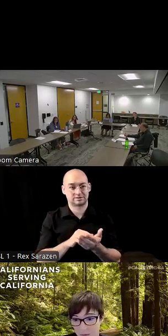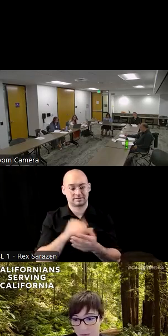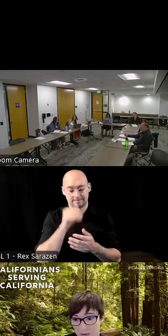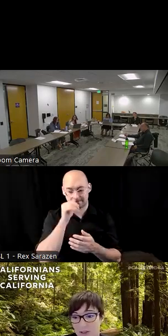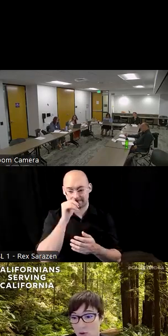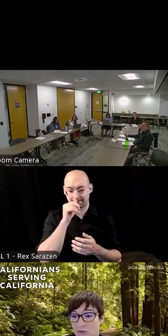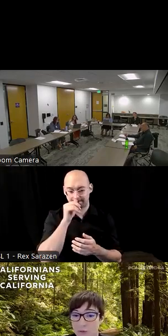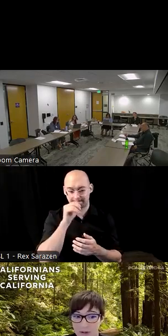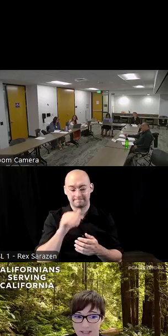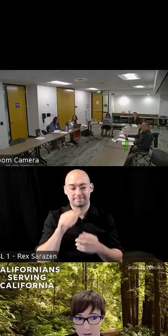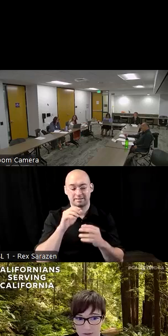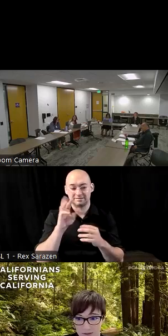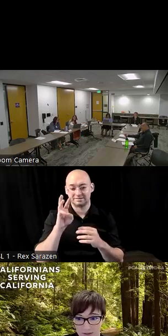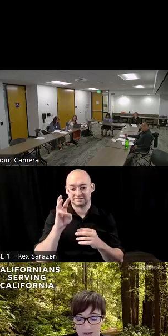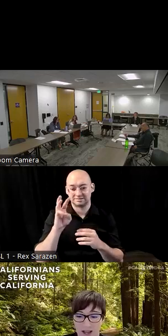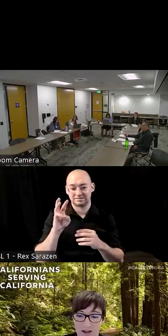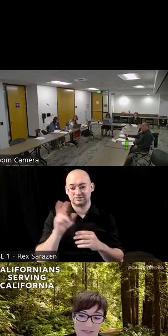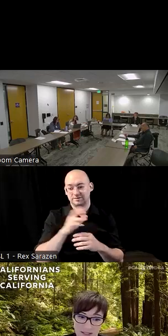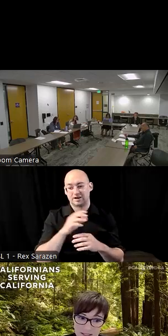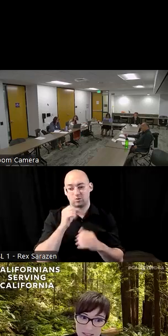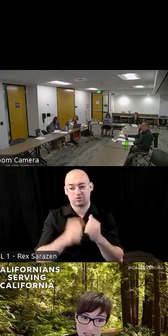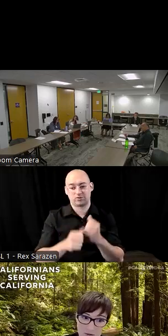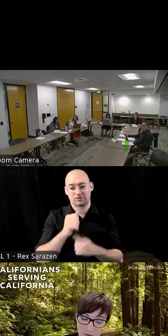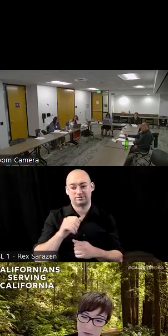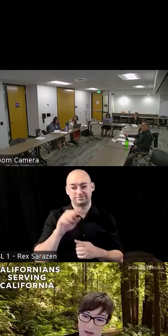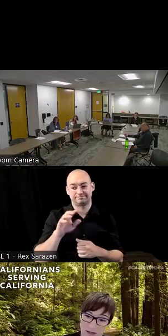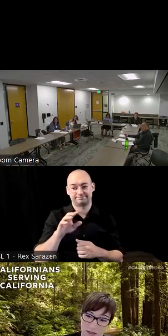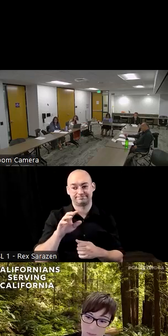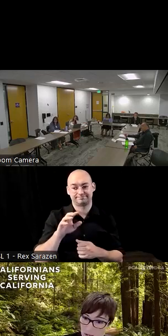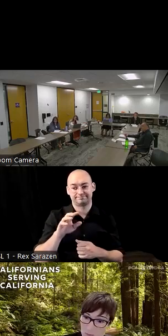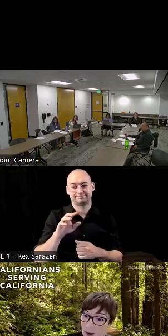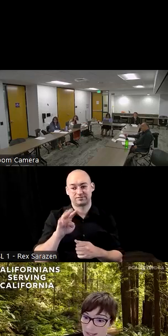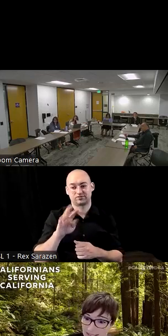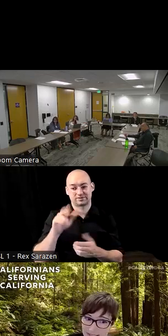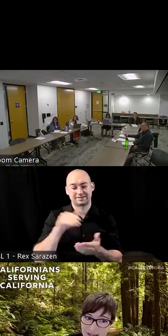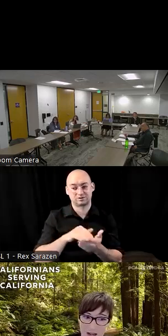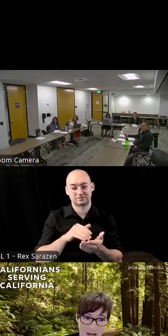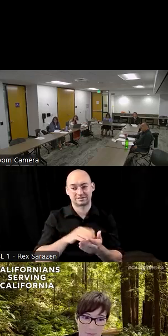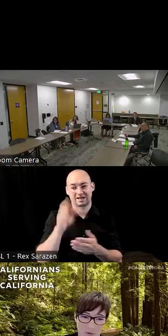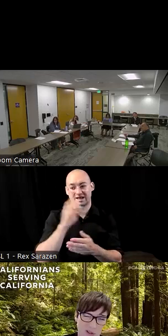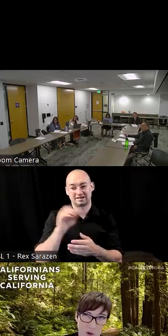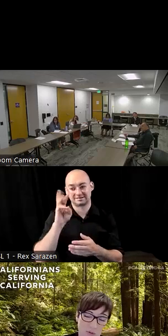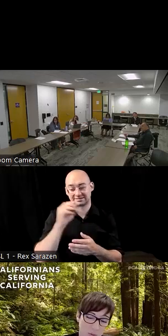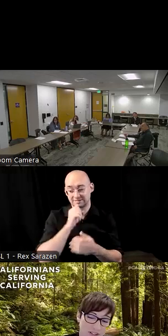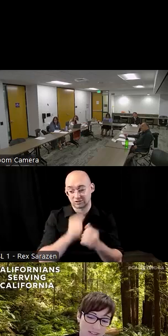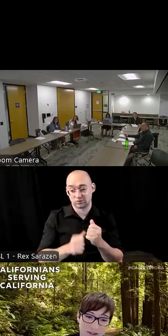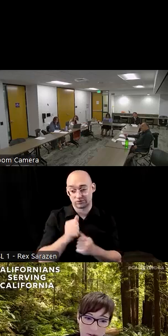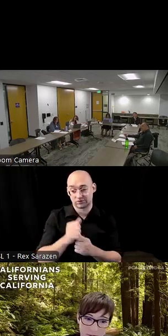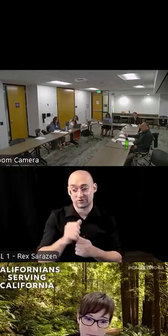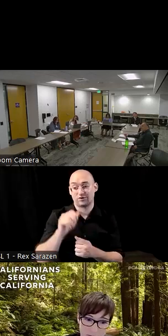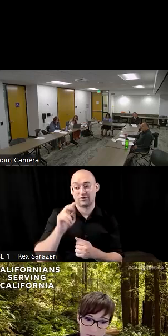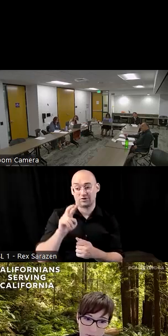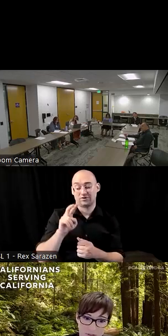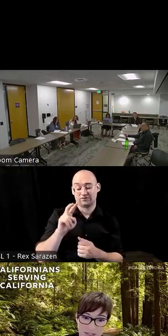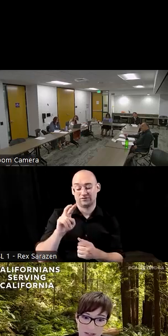years and older, there's a little over 20,000. Of that 60 years and older bracket, a little over